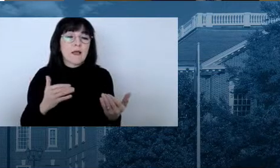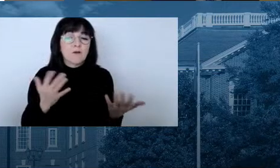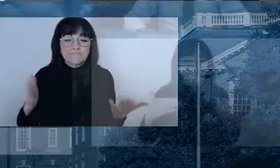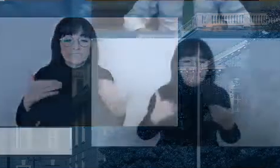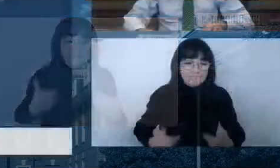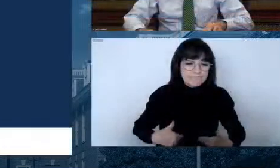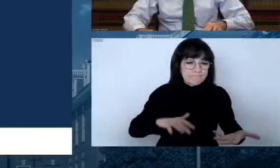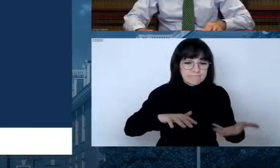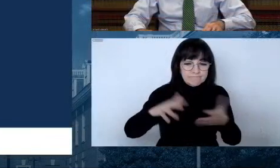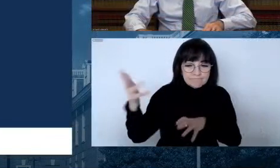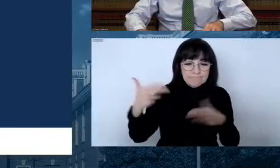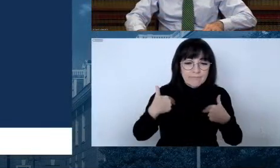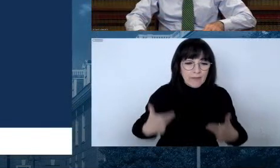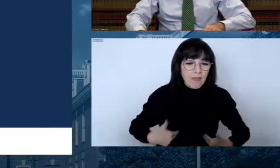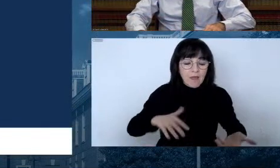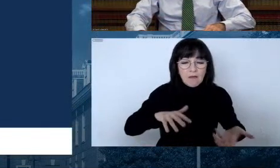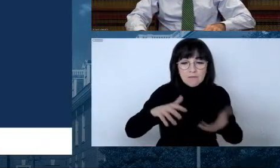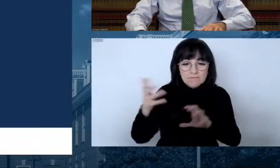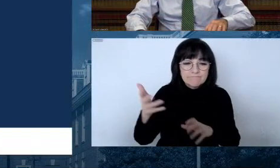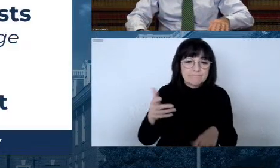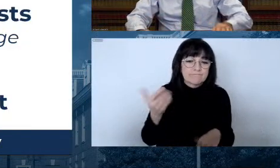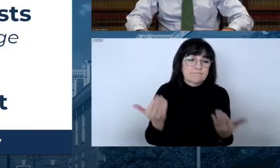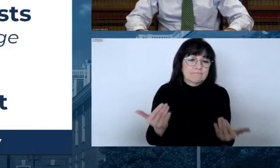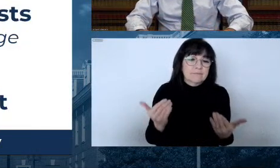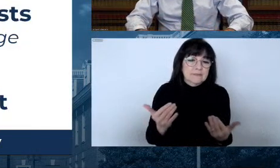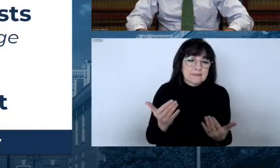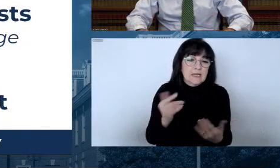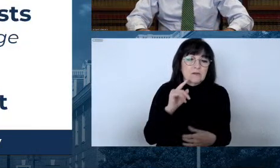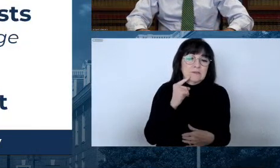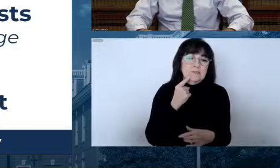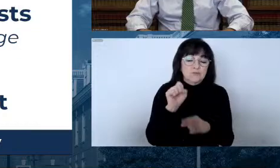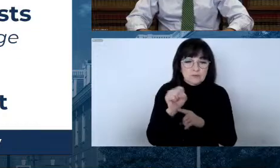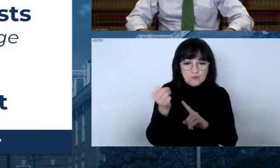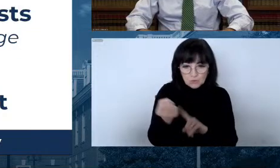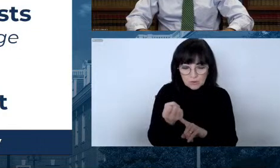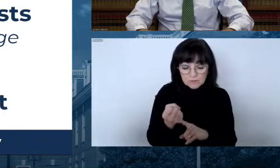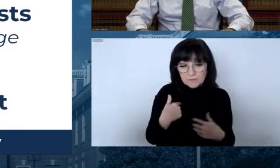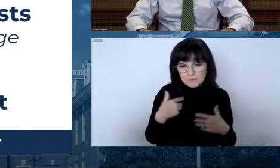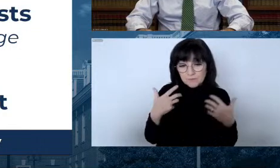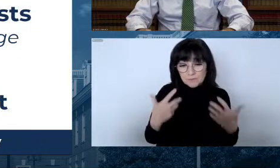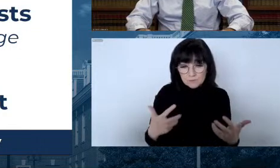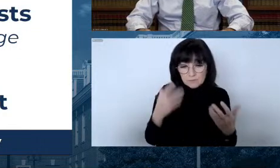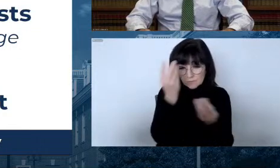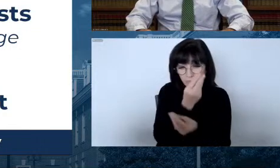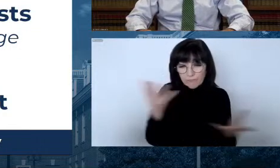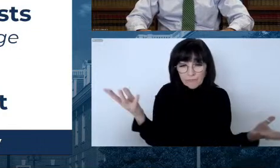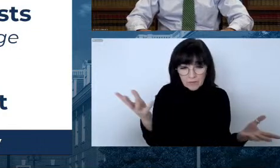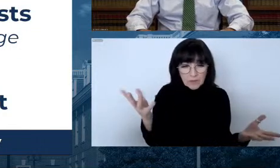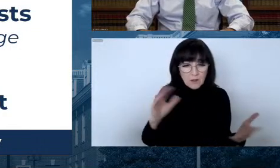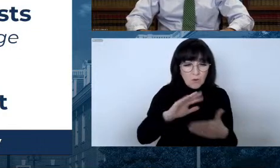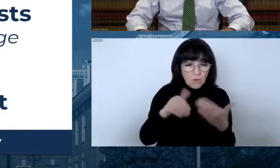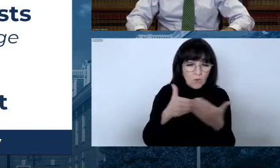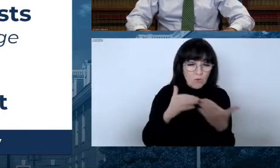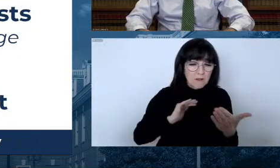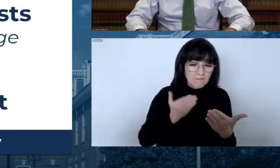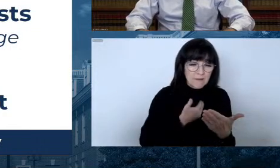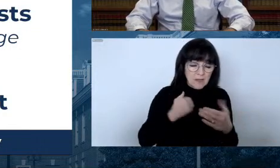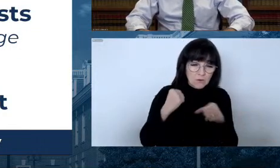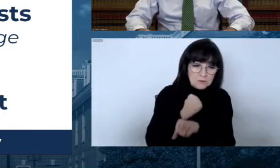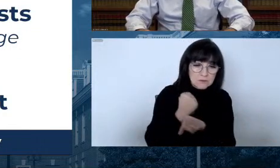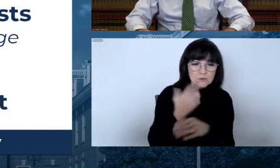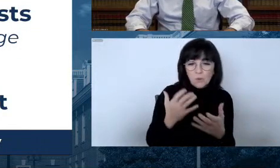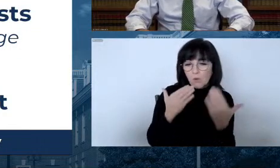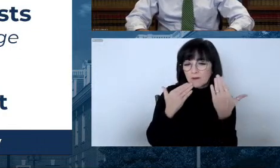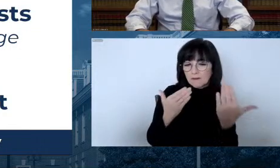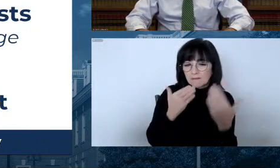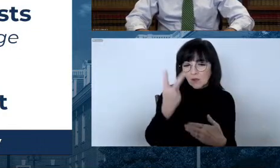let's start with the data as we normally do. And again, thank Dr. Siegelman and Dr. Silinski for